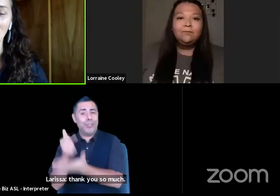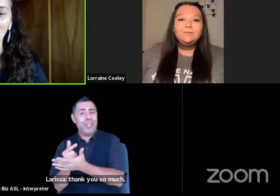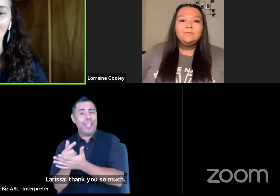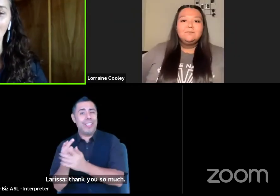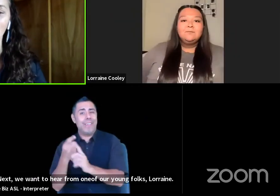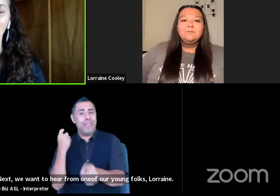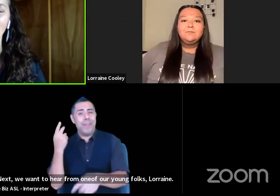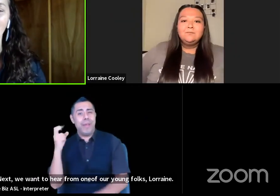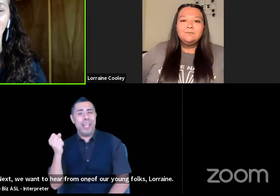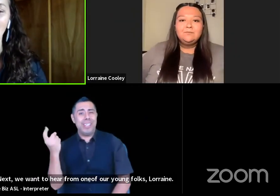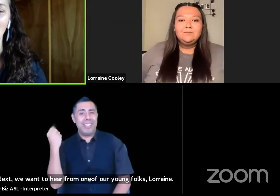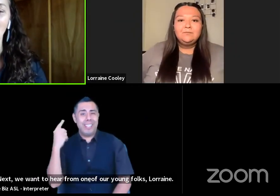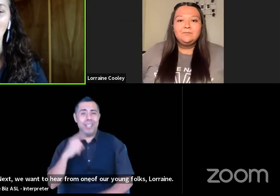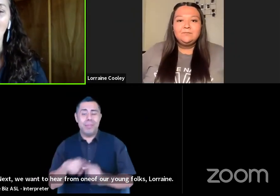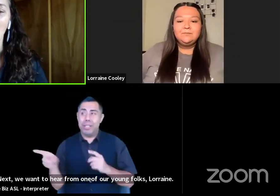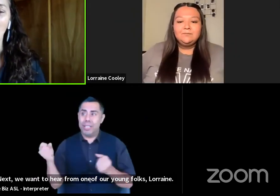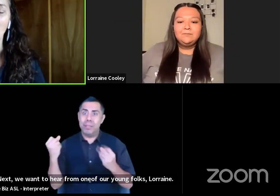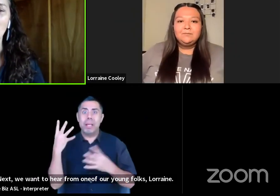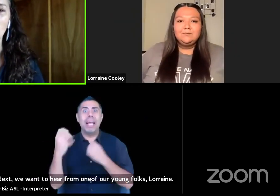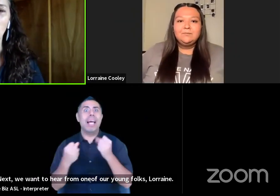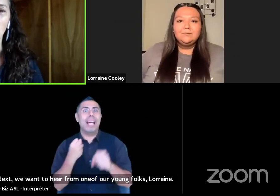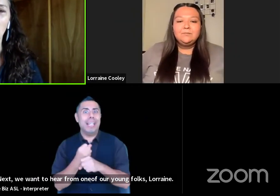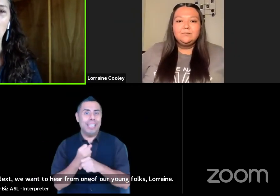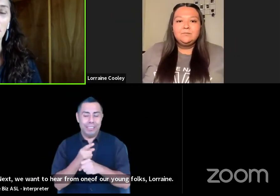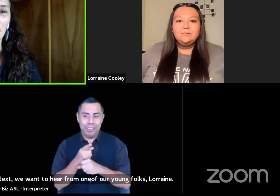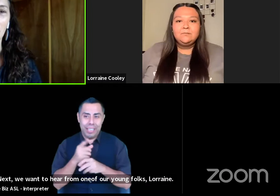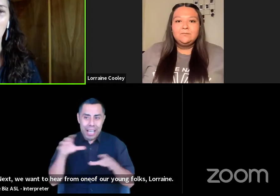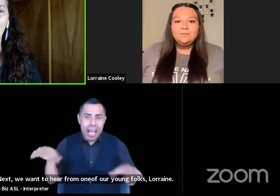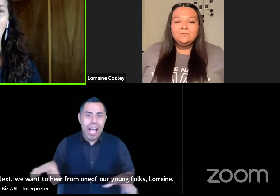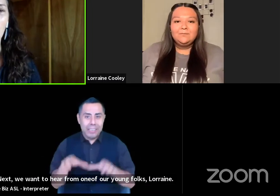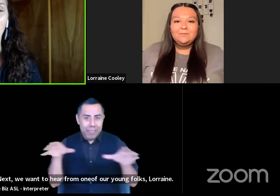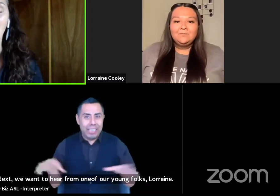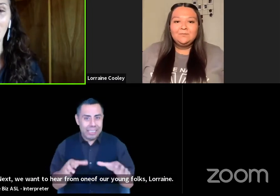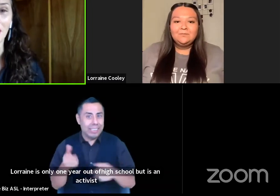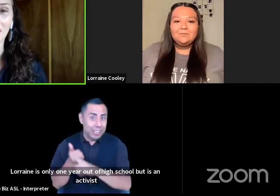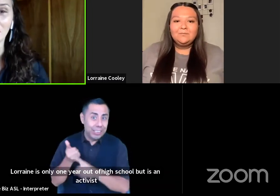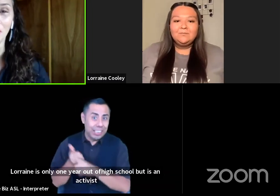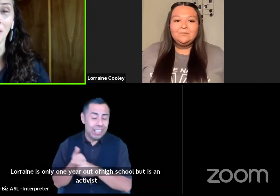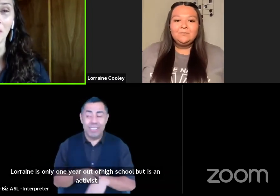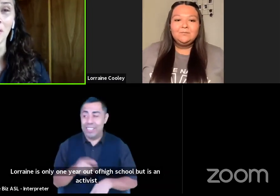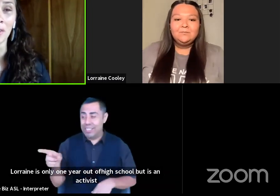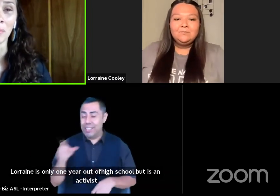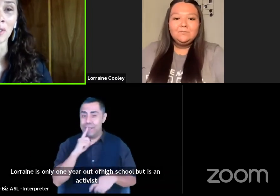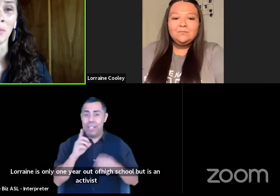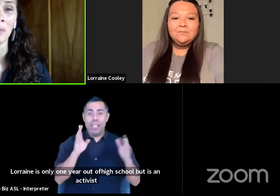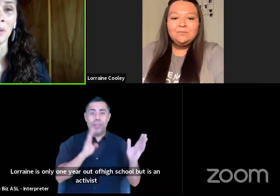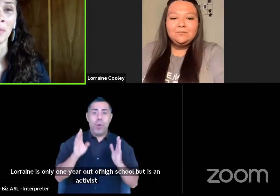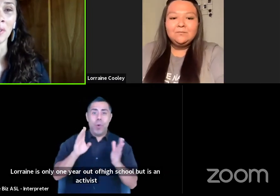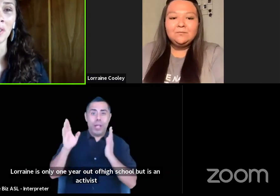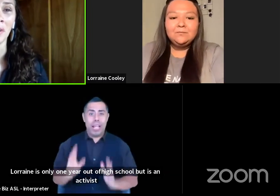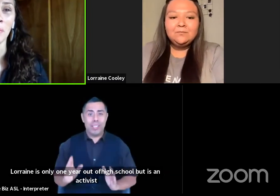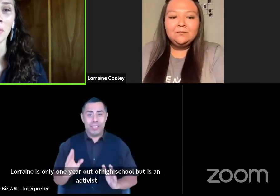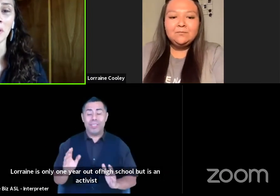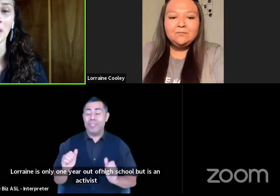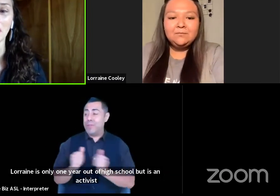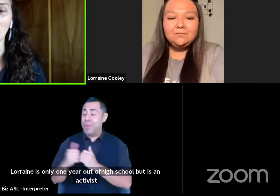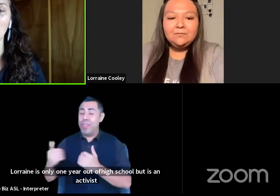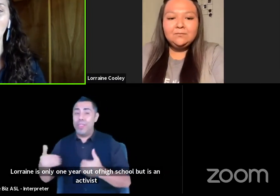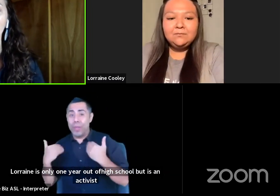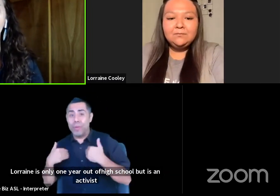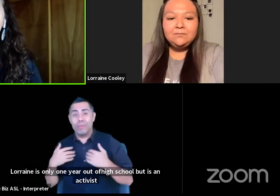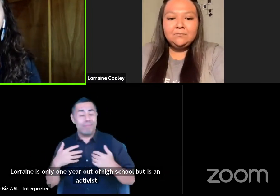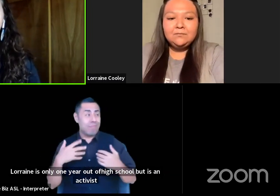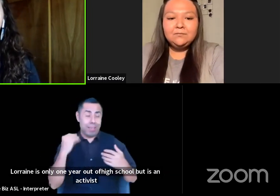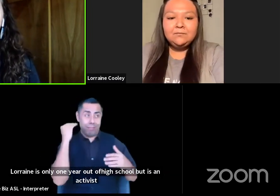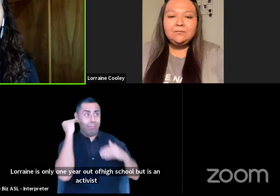of organizing under her belt already. And she's been organizing everybody, not just her fellow youth, but so many people. So I'm